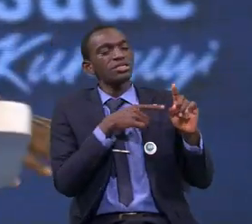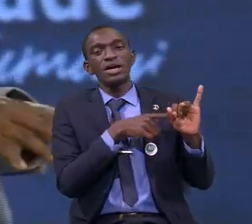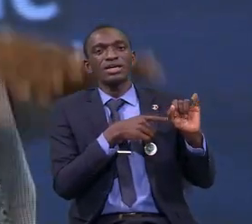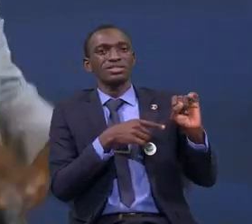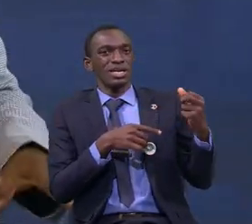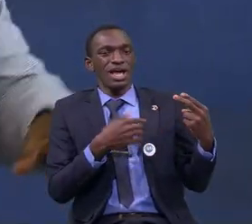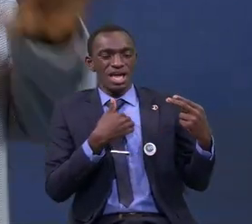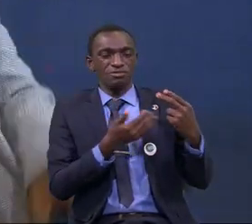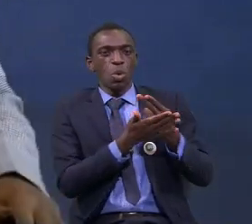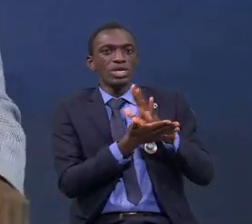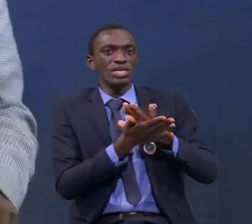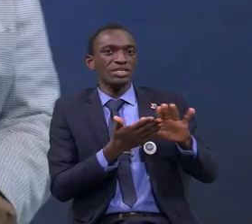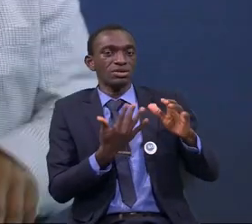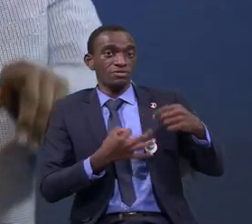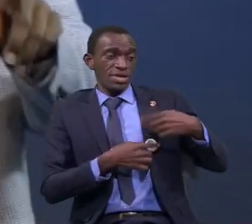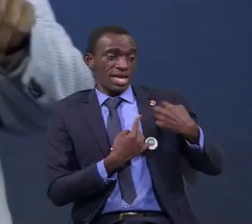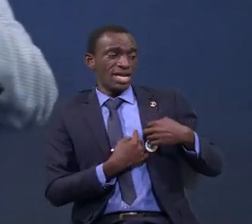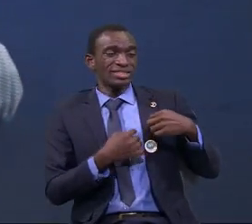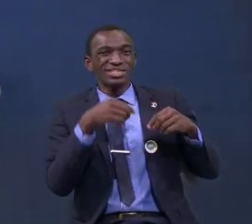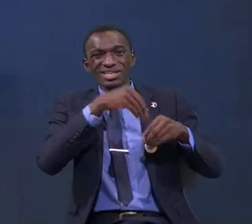sanctification in his system.